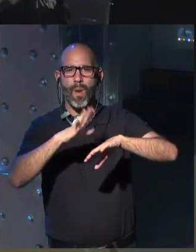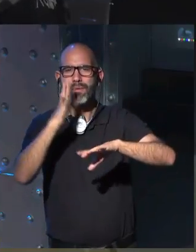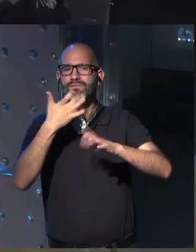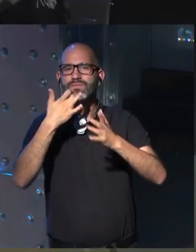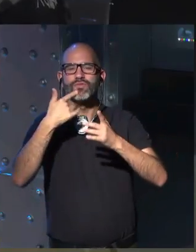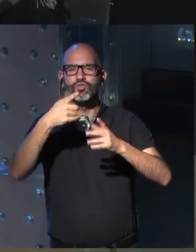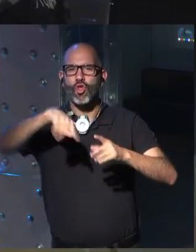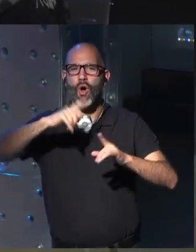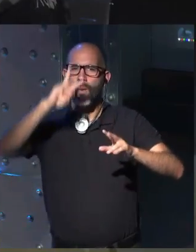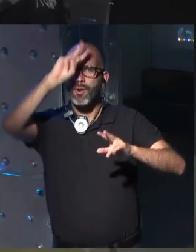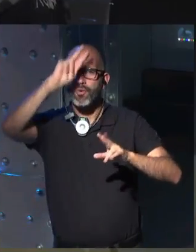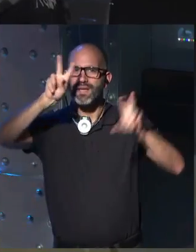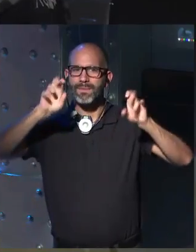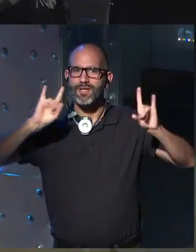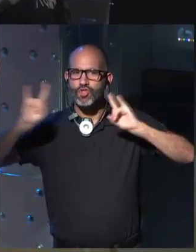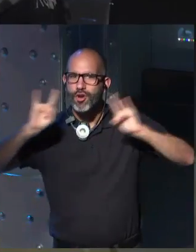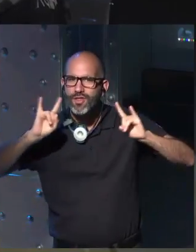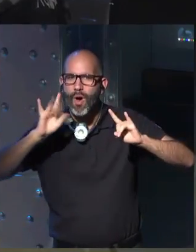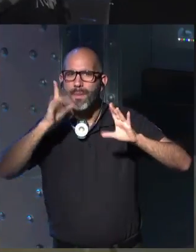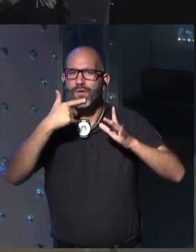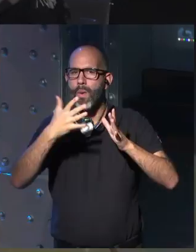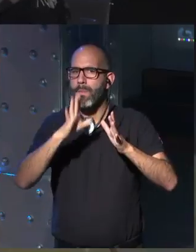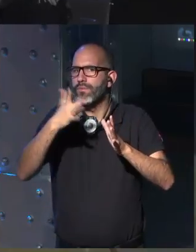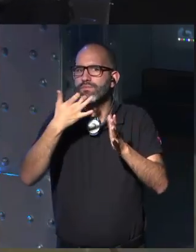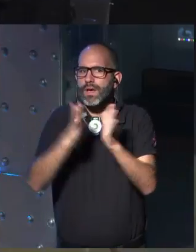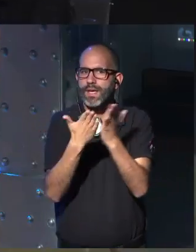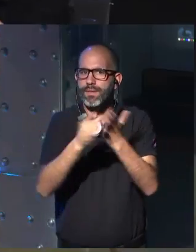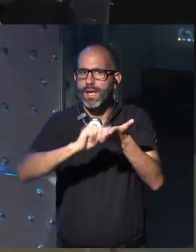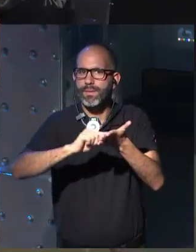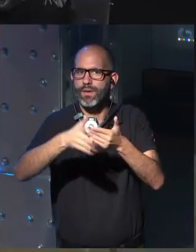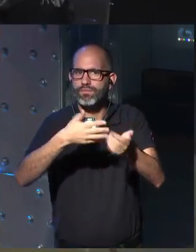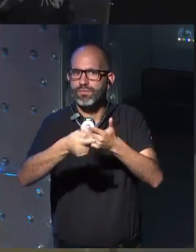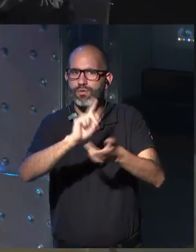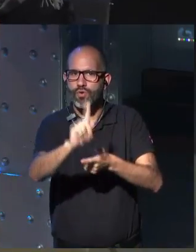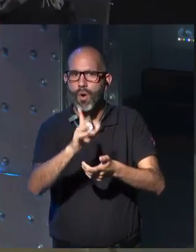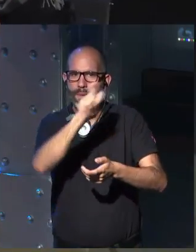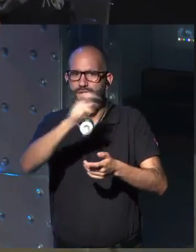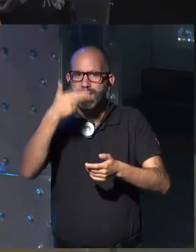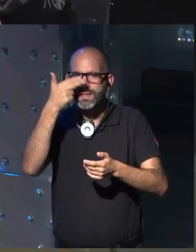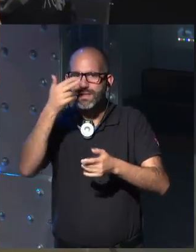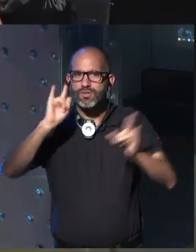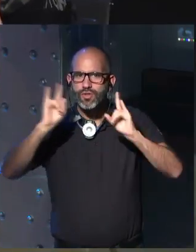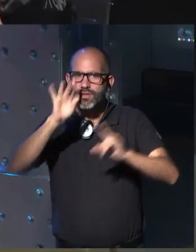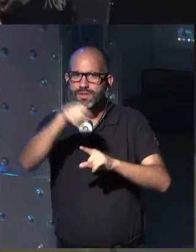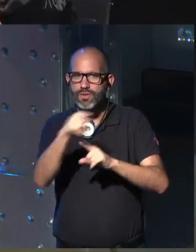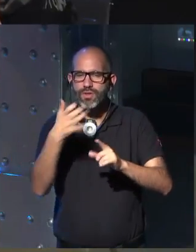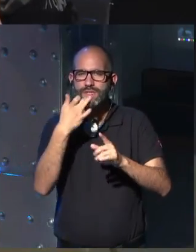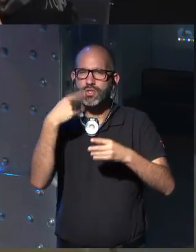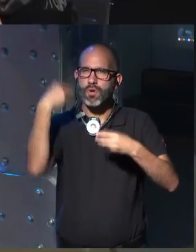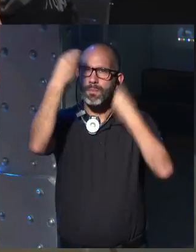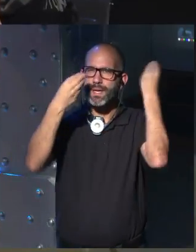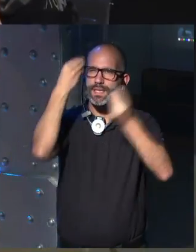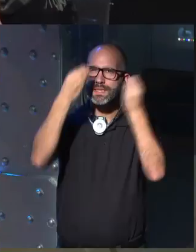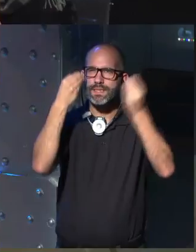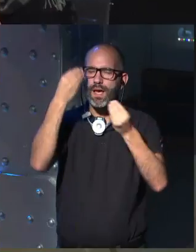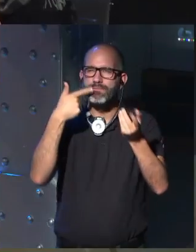if they didn't think about it that much. To me, it seems like the history of music, looking at it through